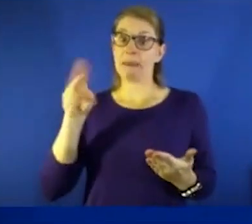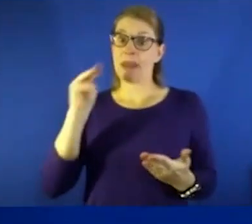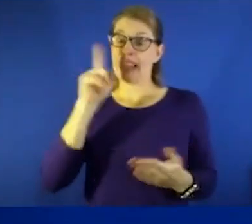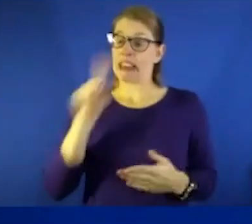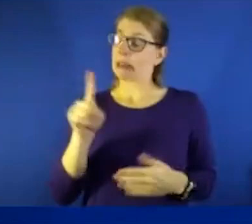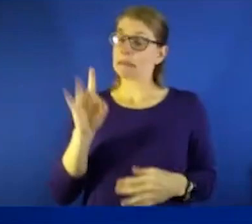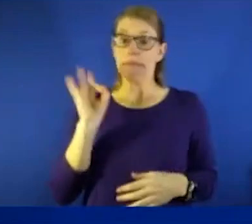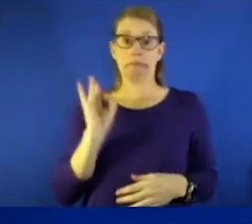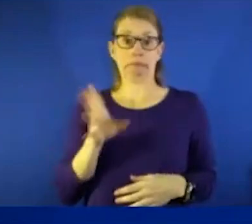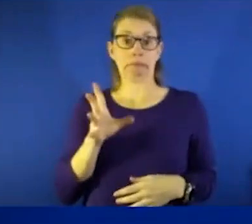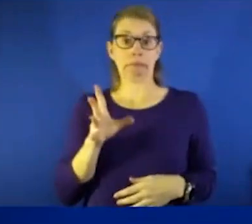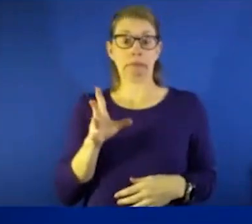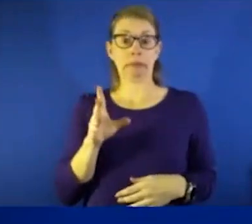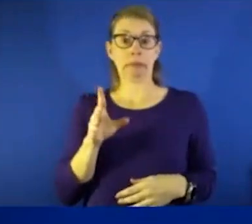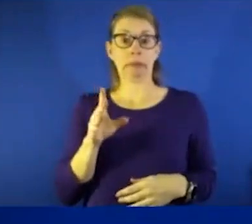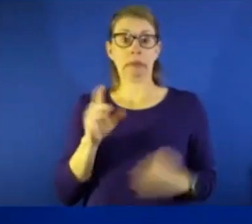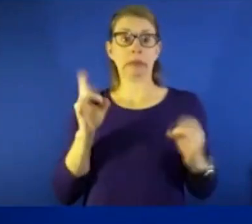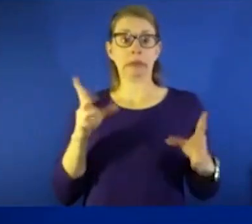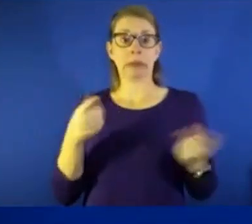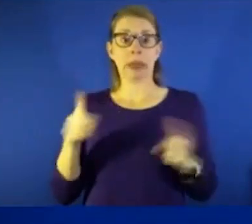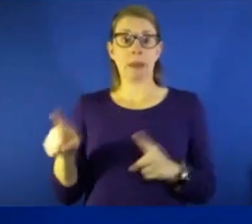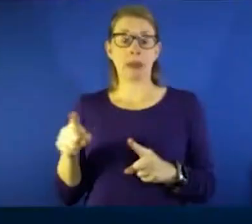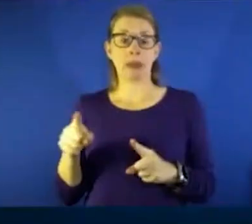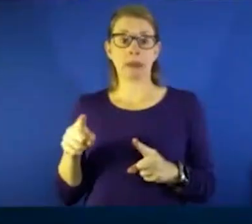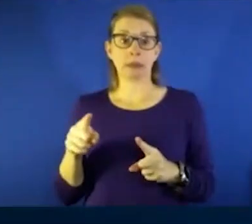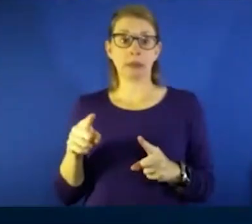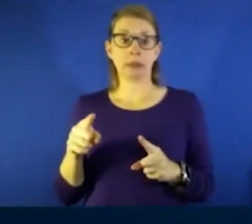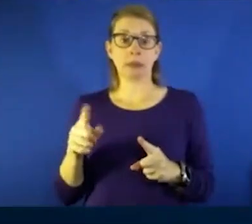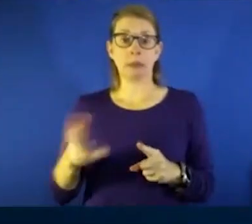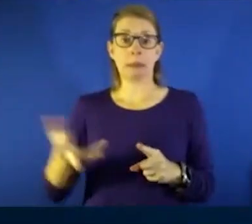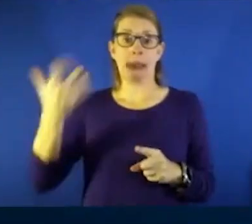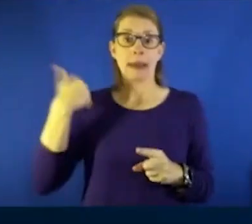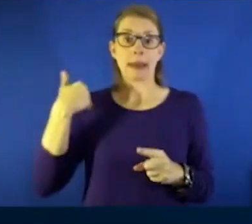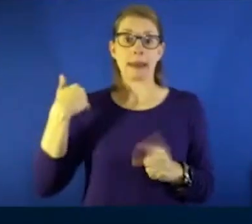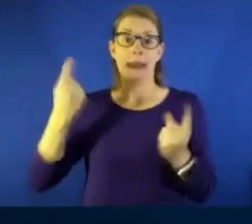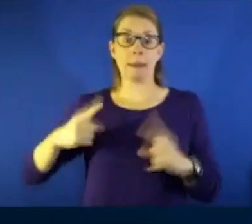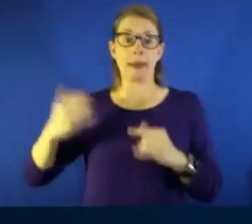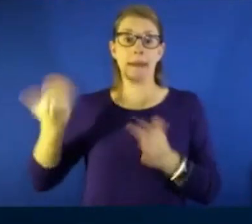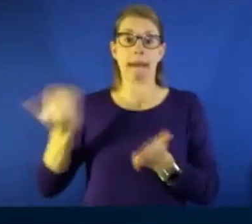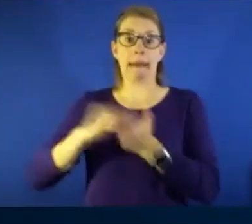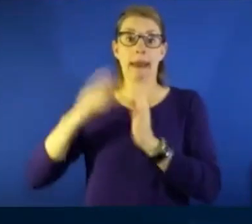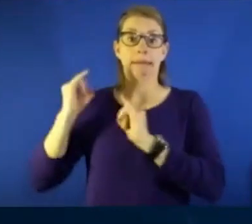past. Yeah, I agree. Yeah. Other questions?